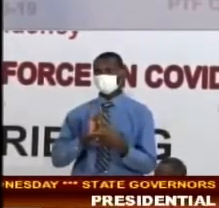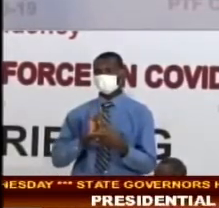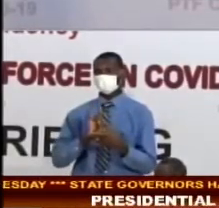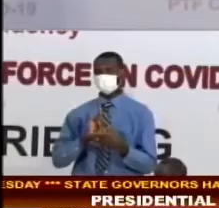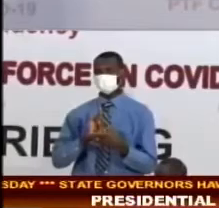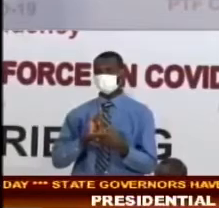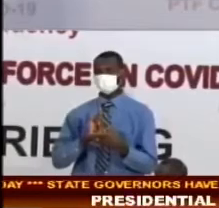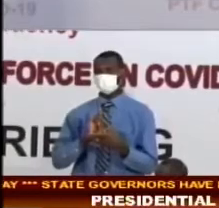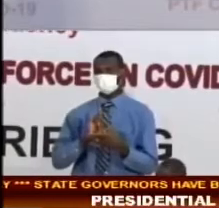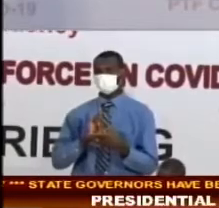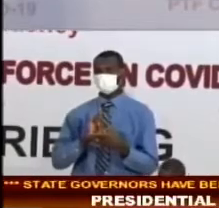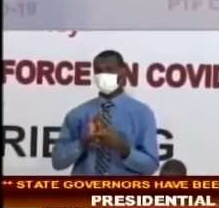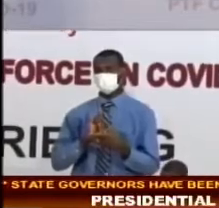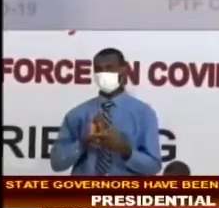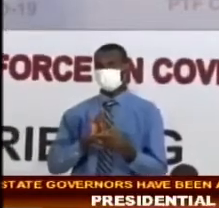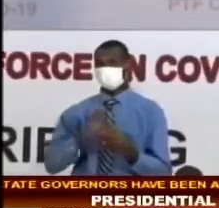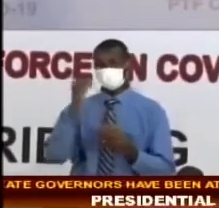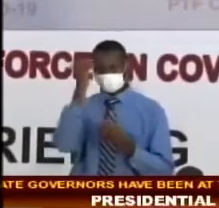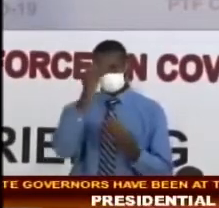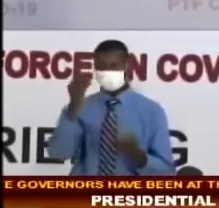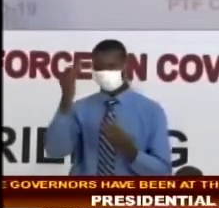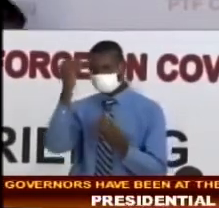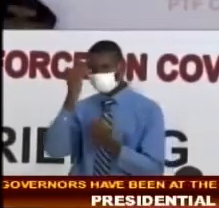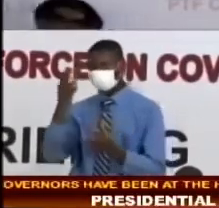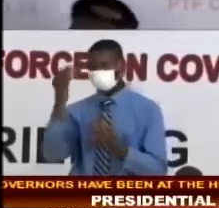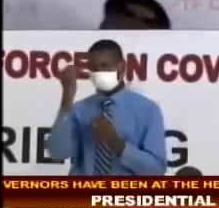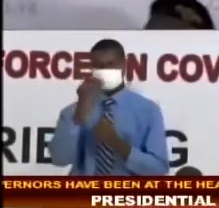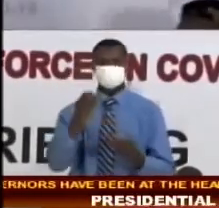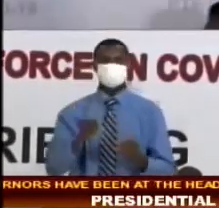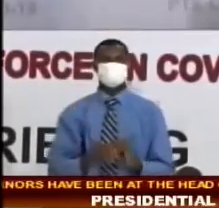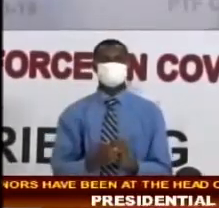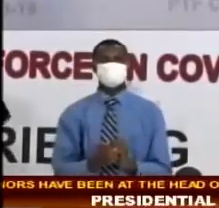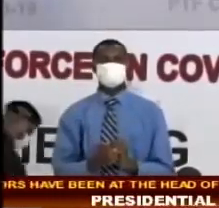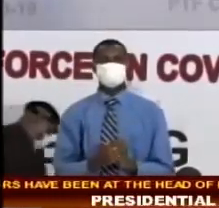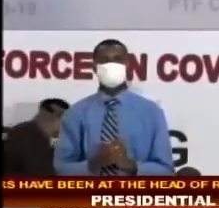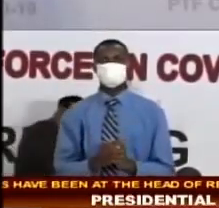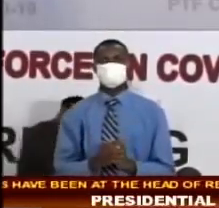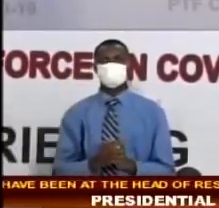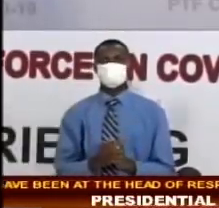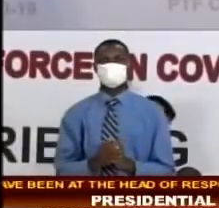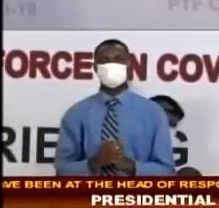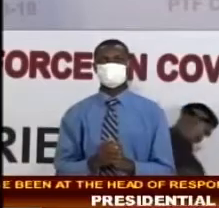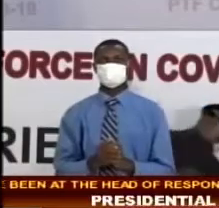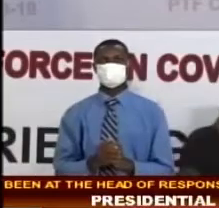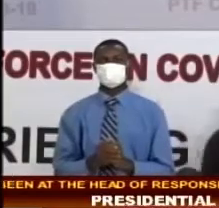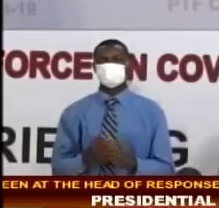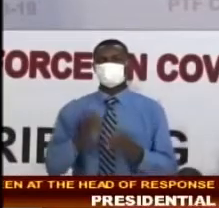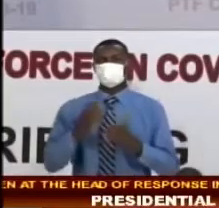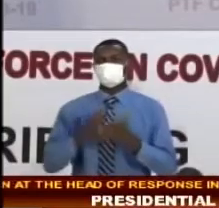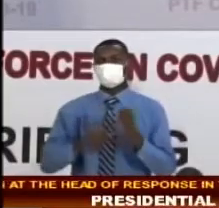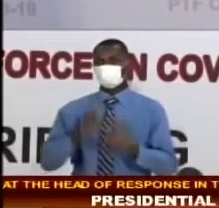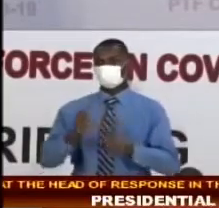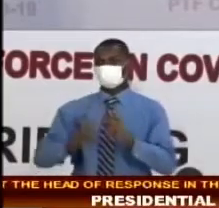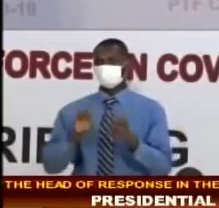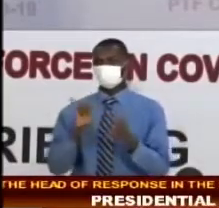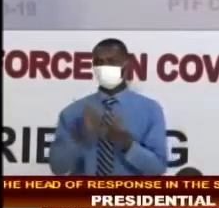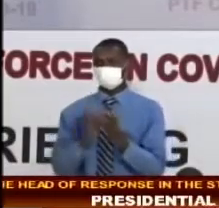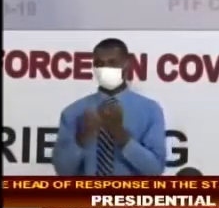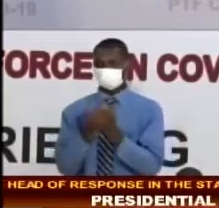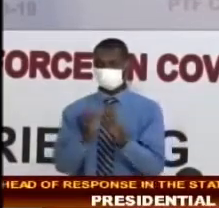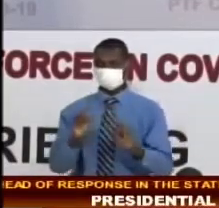the advocacy, I will call it, of the survivors of COVID-19.